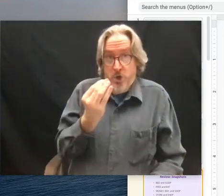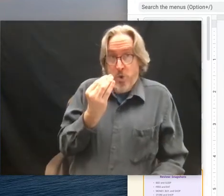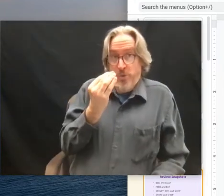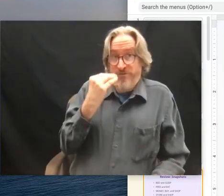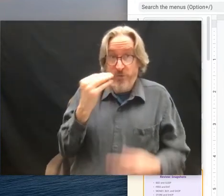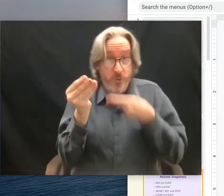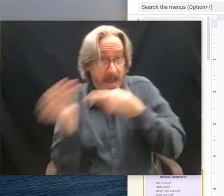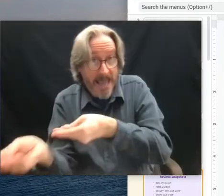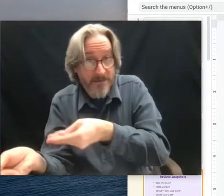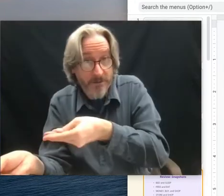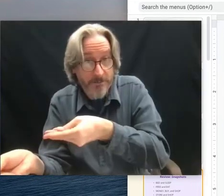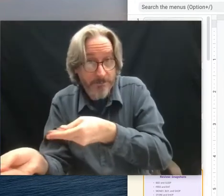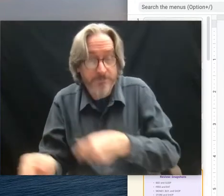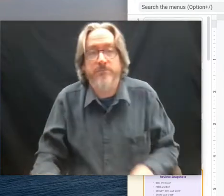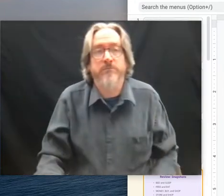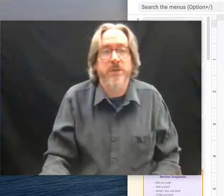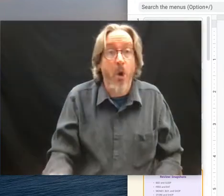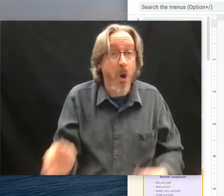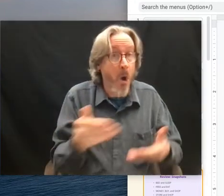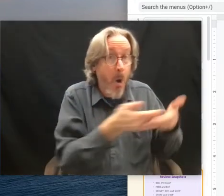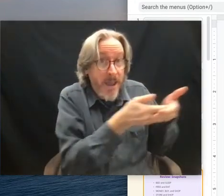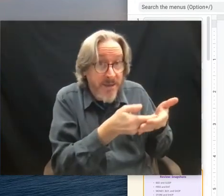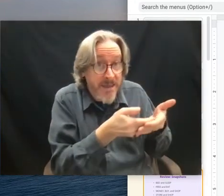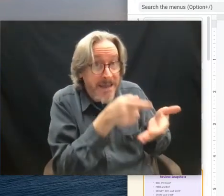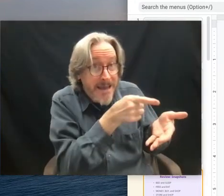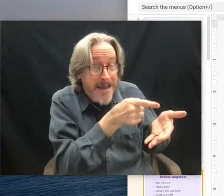cat, food I gave him.